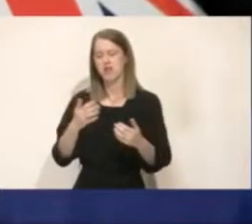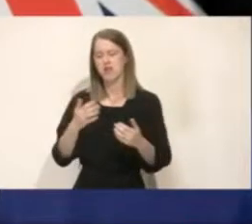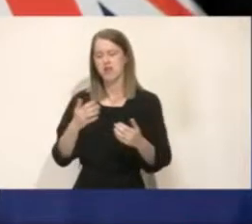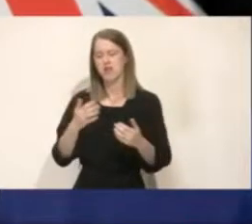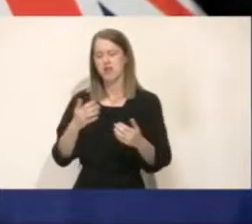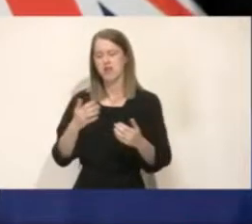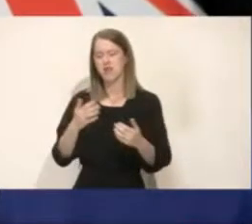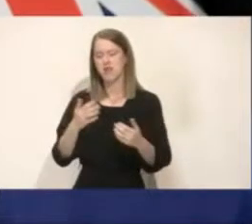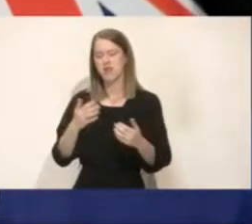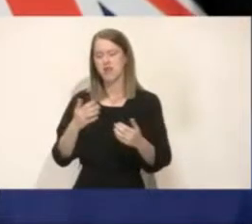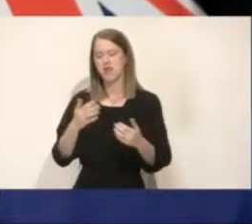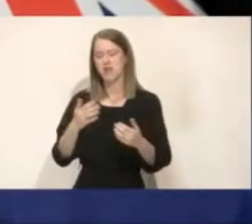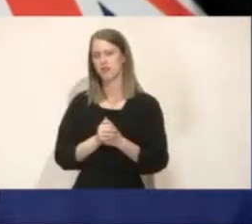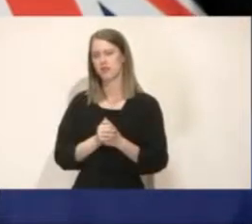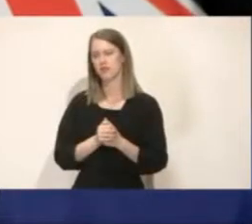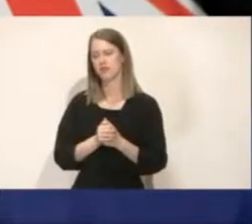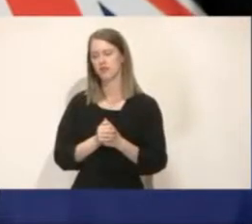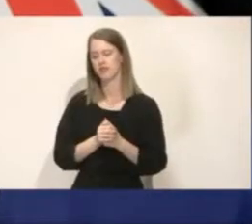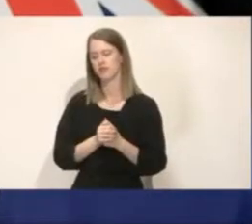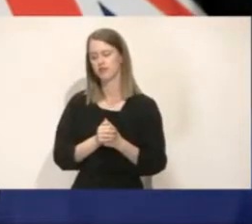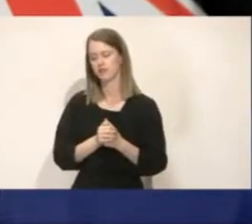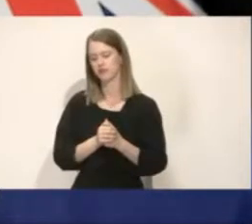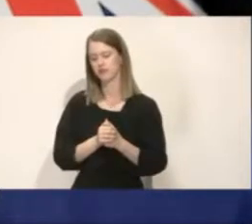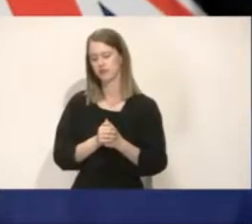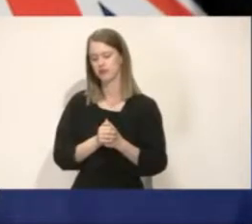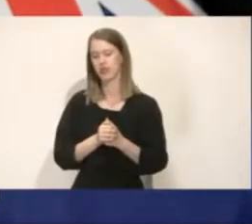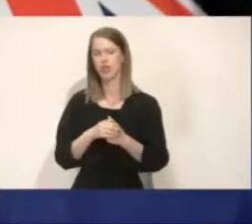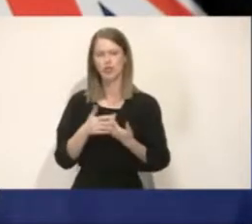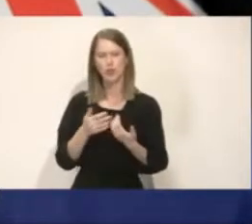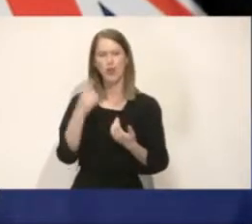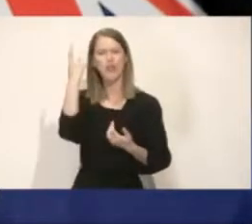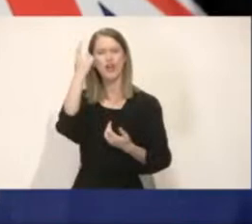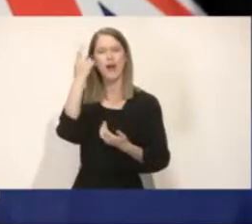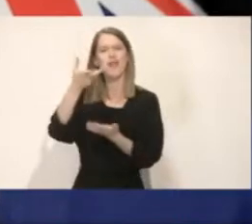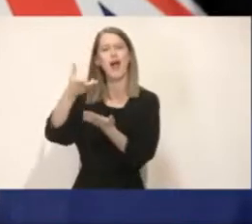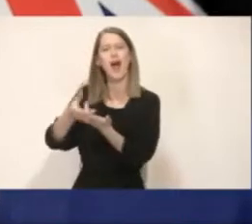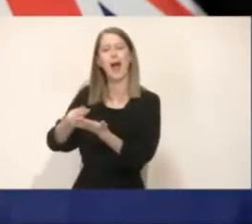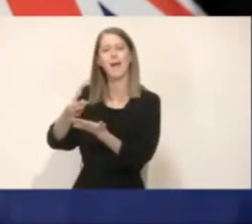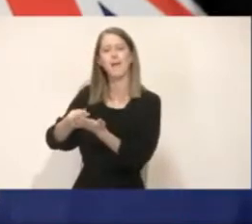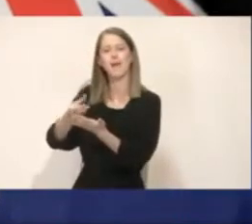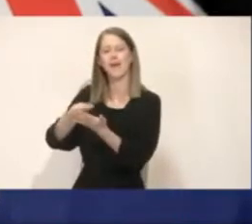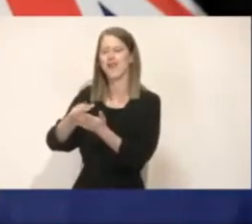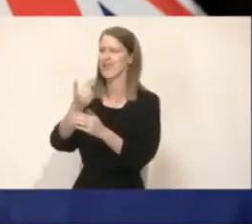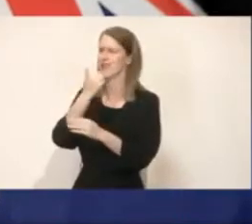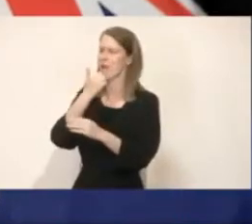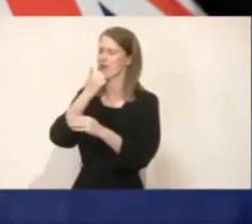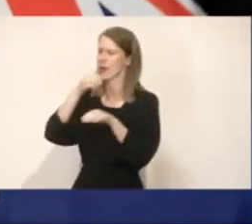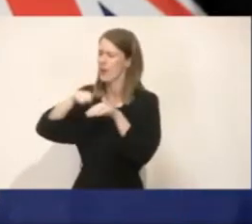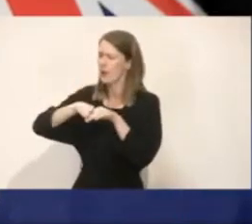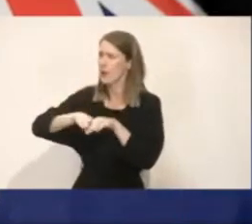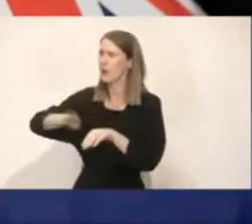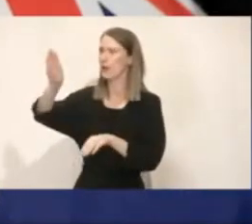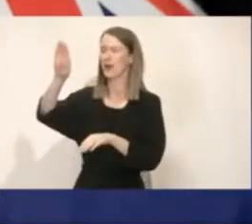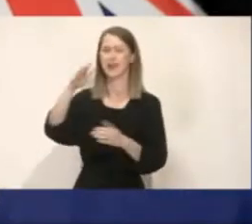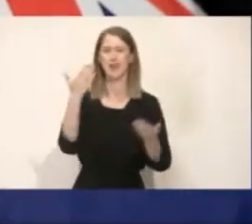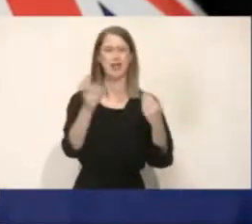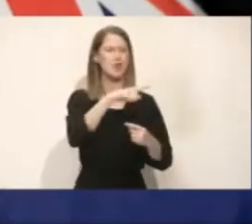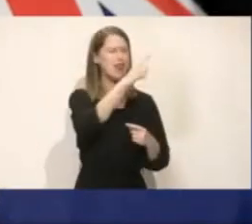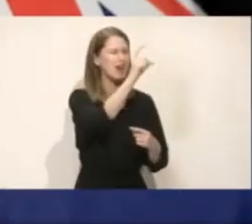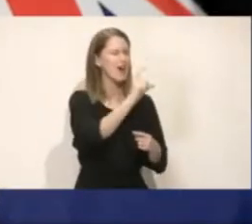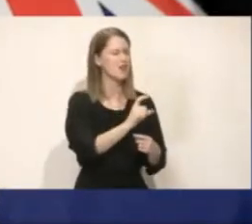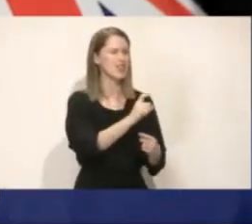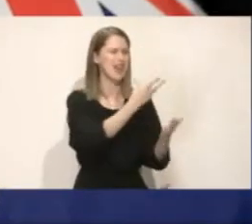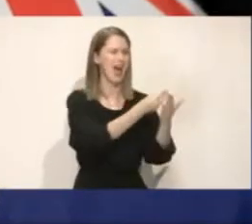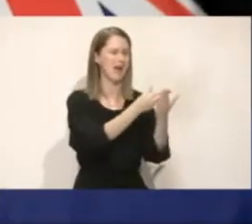the incredible response around the uptake of the New Zealand COVID Tracer app, which now supersedes, I think, many other countries that have similar